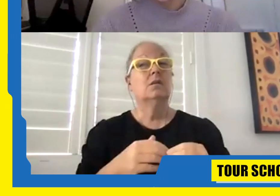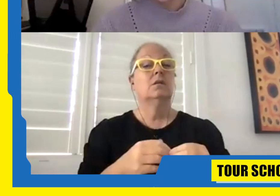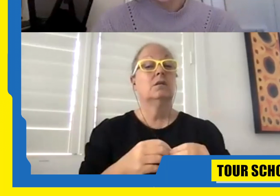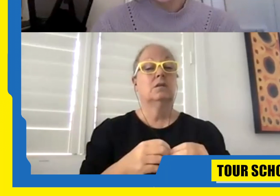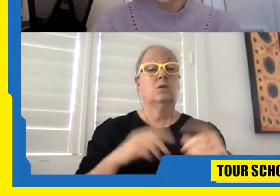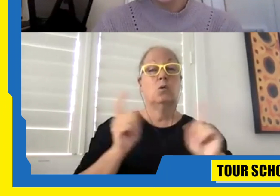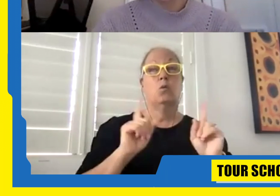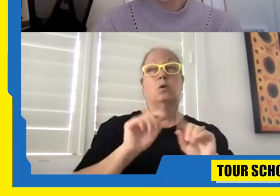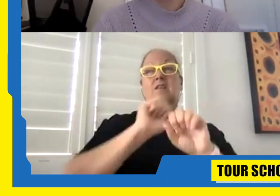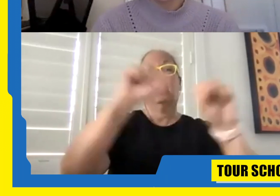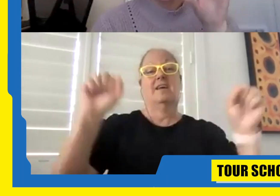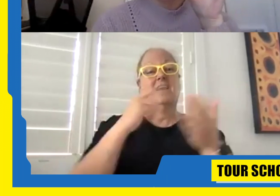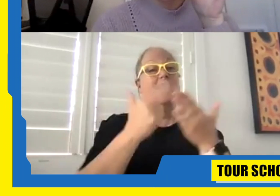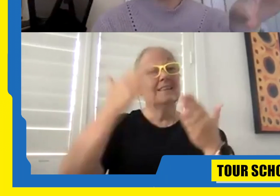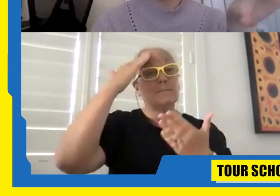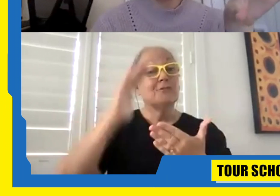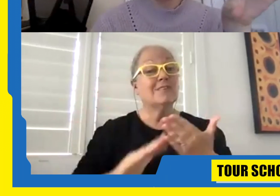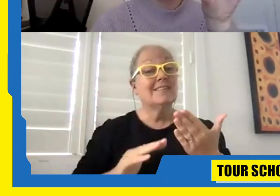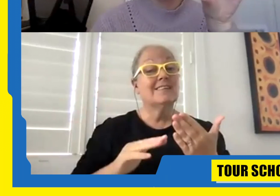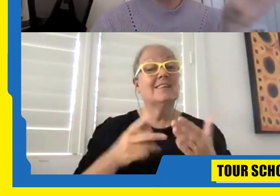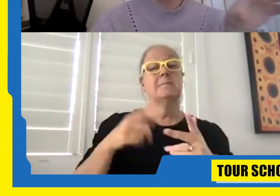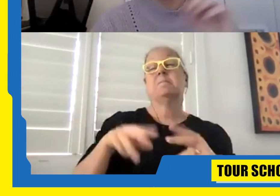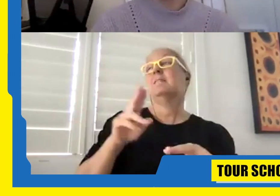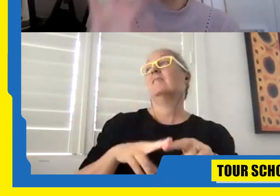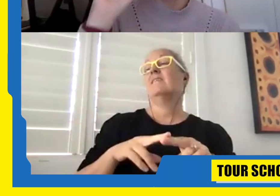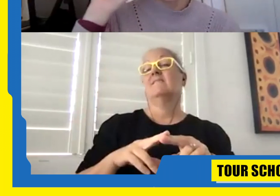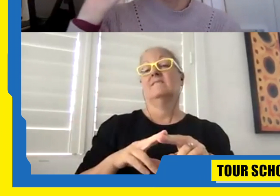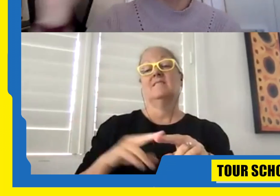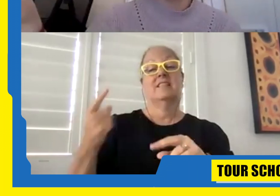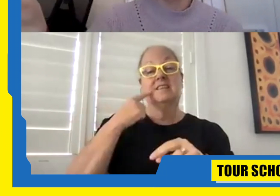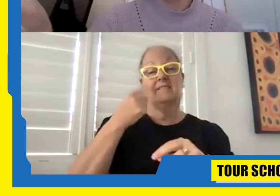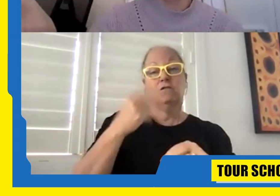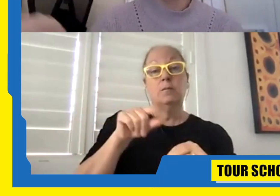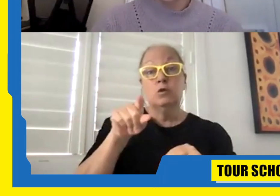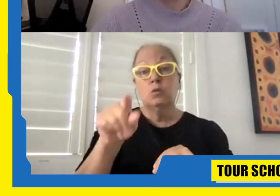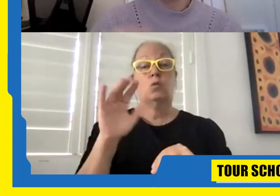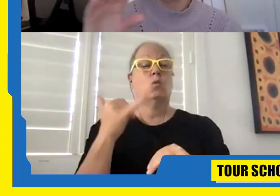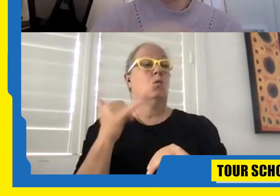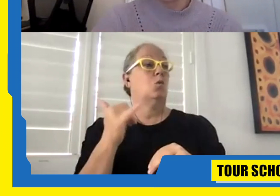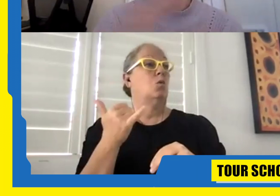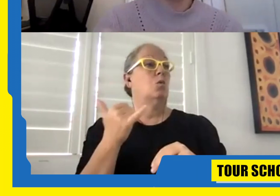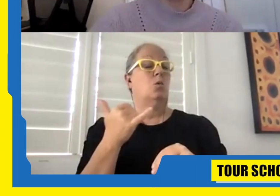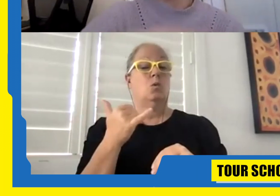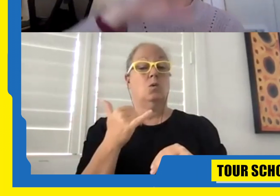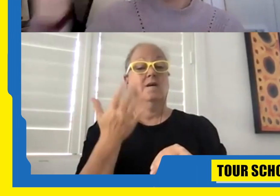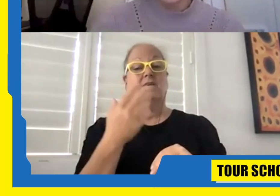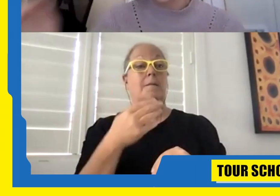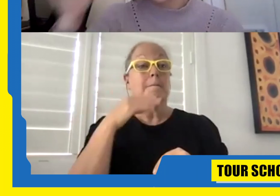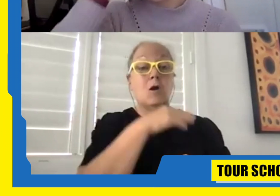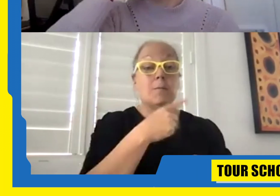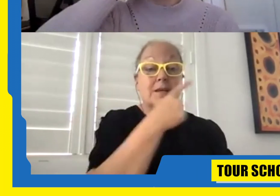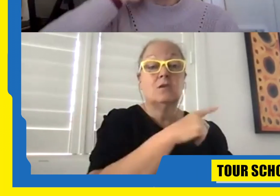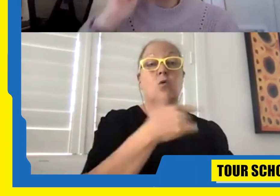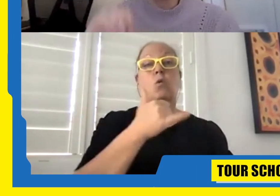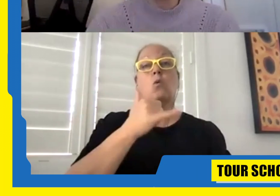arts experience is, if they're seeing certain things from you, or seeing things, you know, either in Melbourne or over the